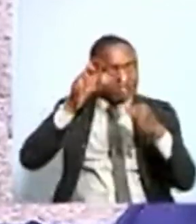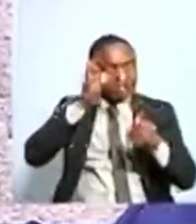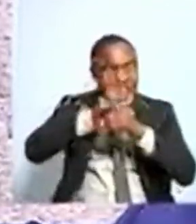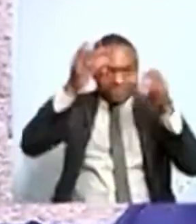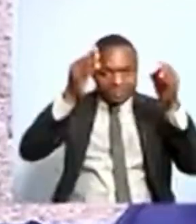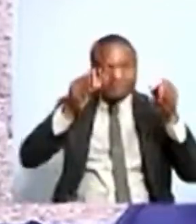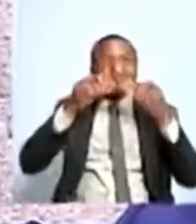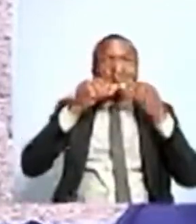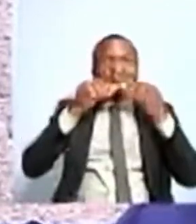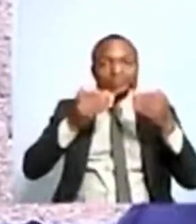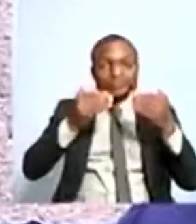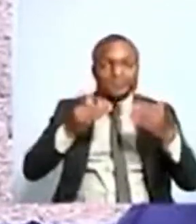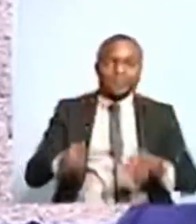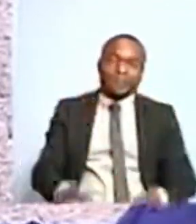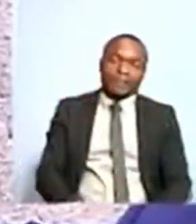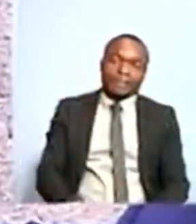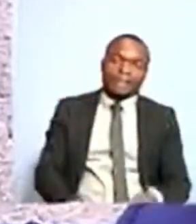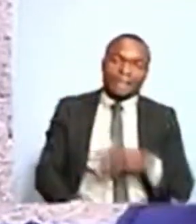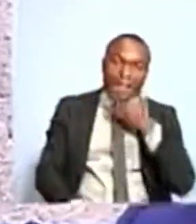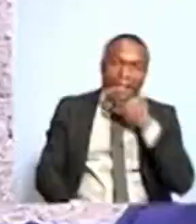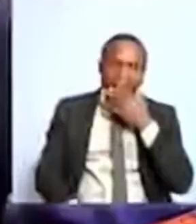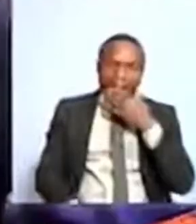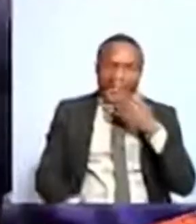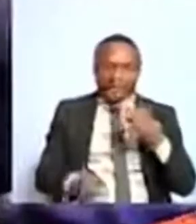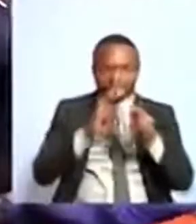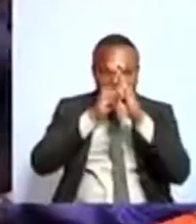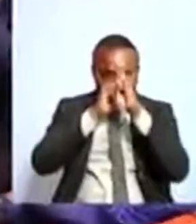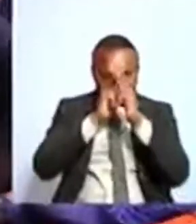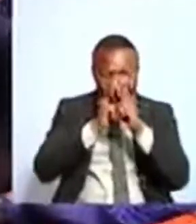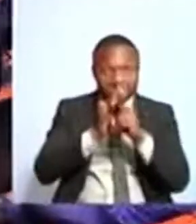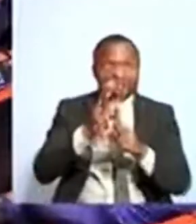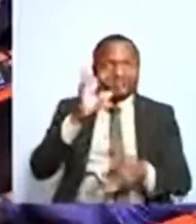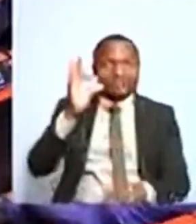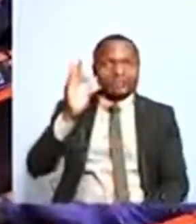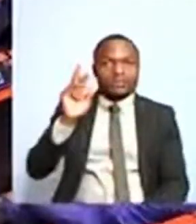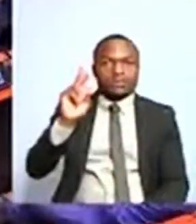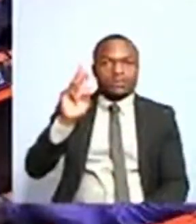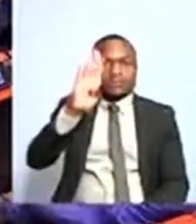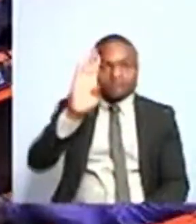much, Mr. Speaker. Thank you. Mr. Fube.